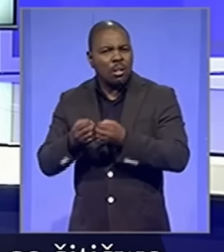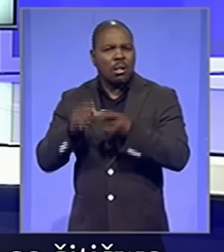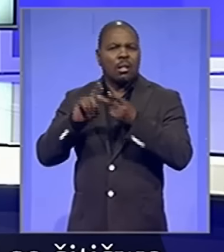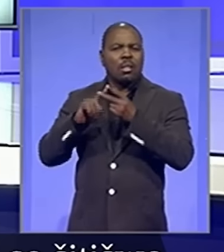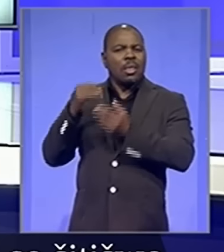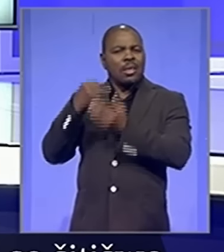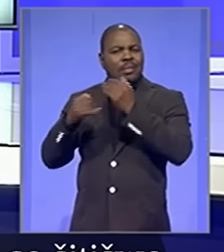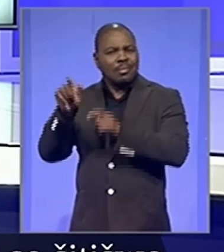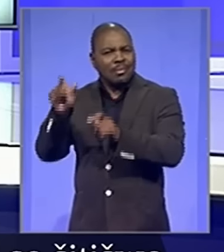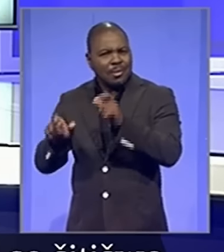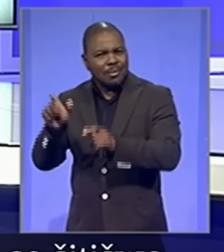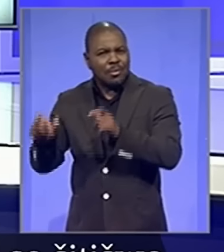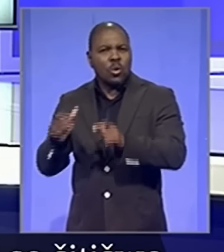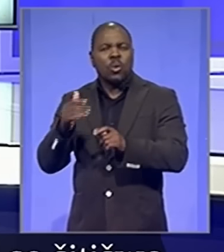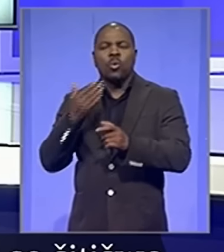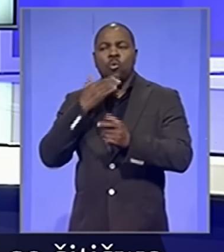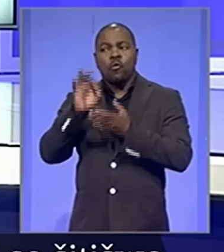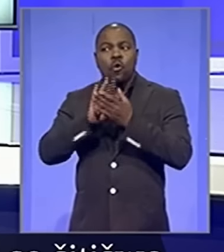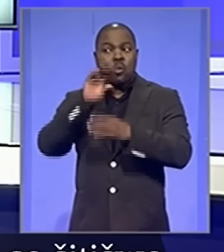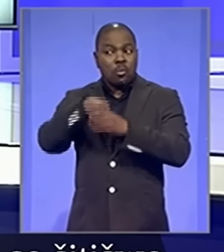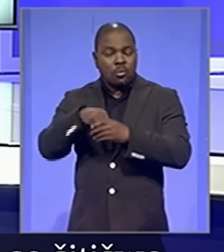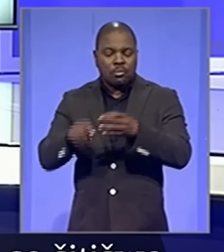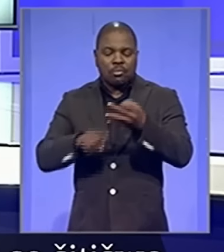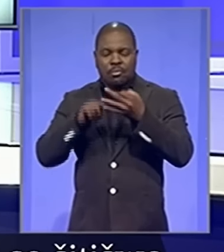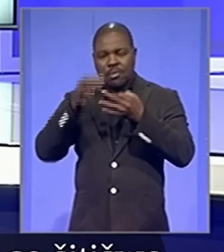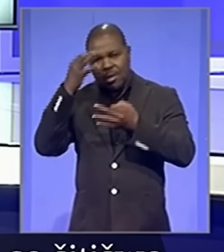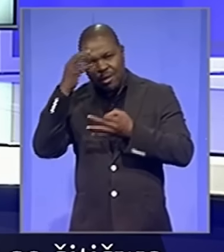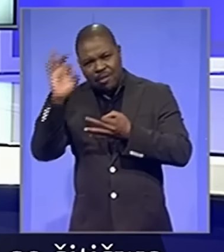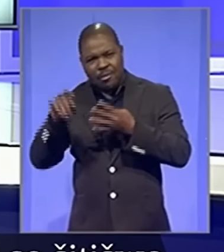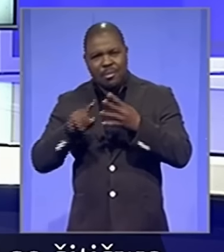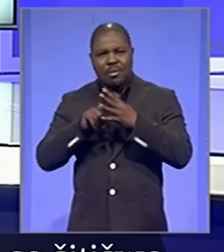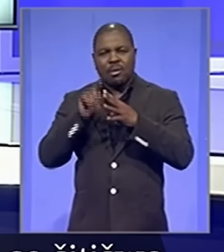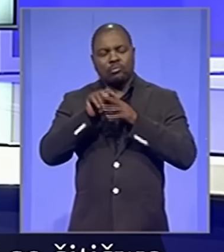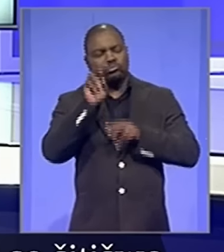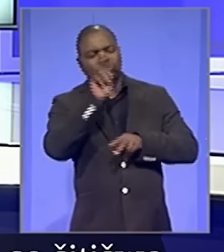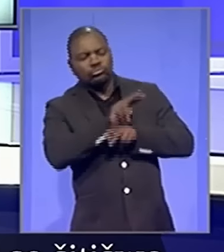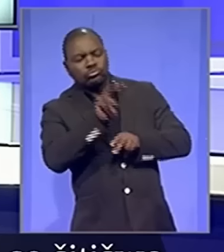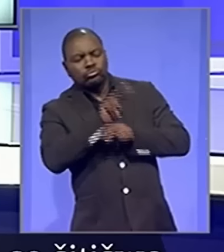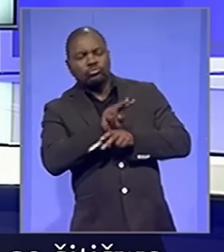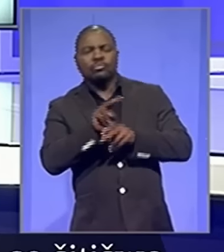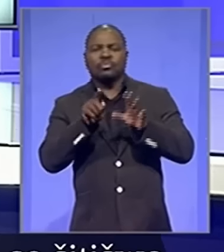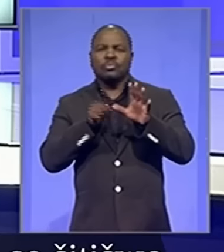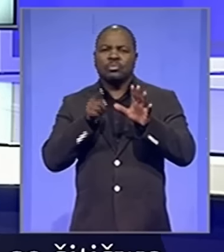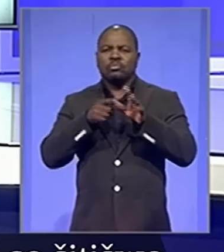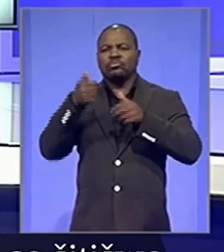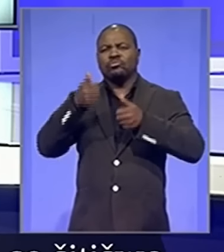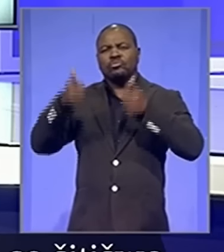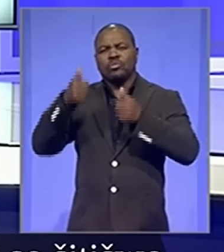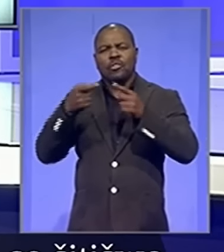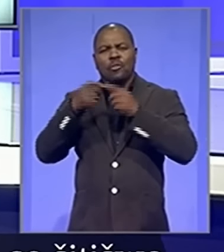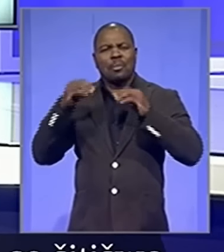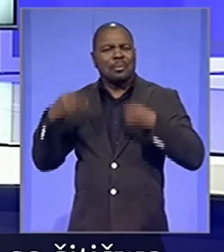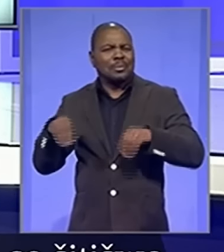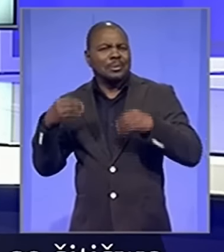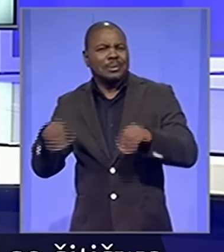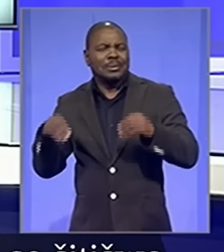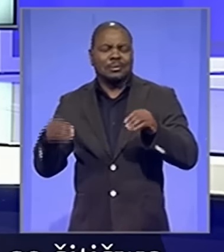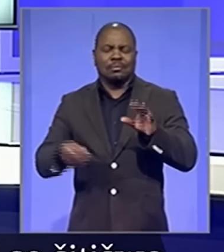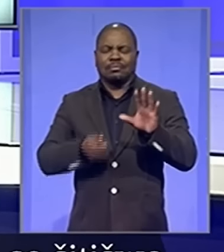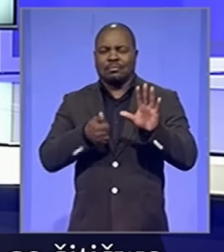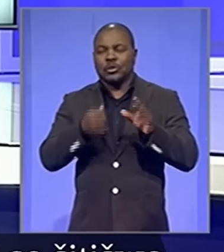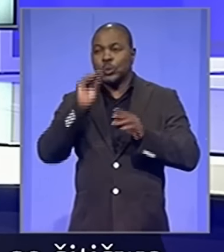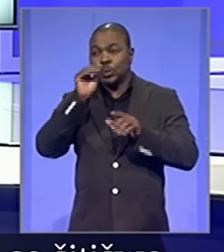dipolotiki bonkgetheng bao ba ikemego mmušo balebeledi ba dikgetho baetapele ba dikgwebo ga mmogo